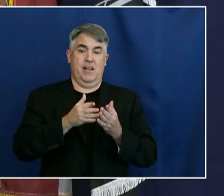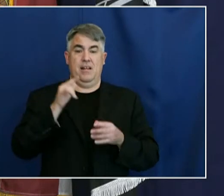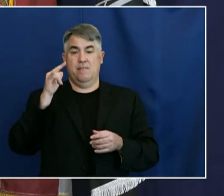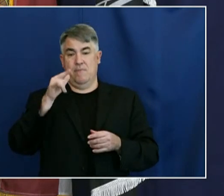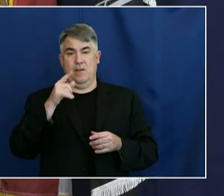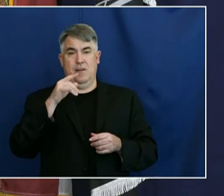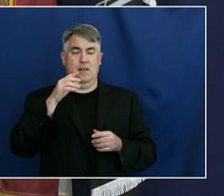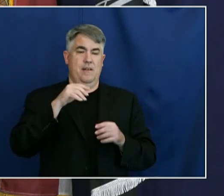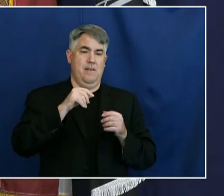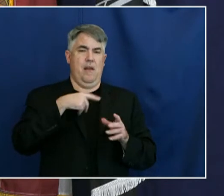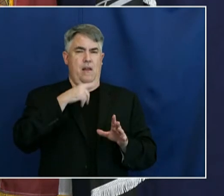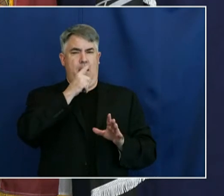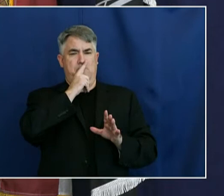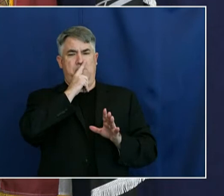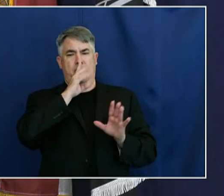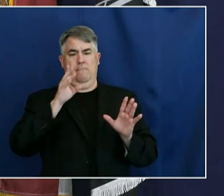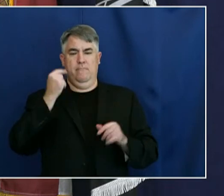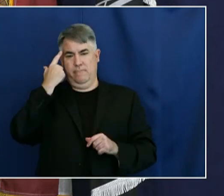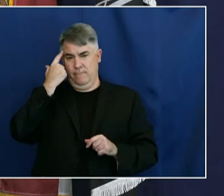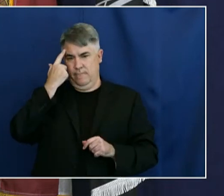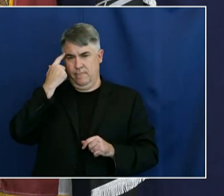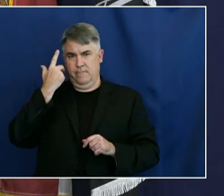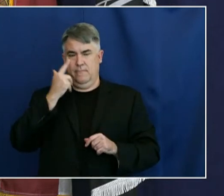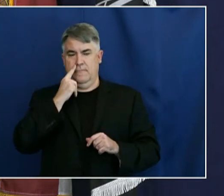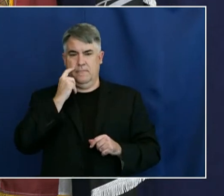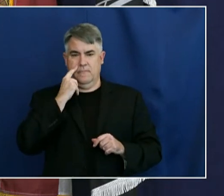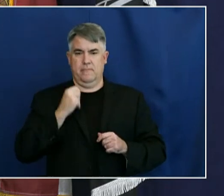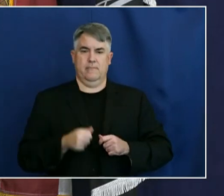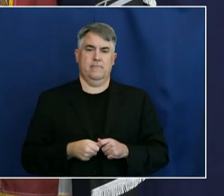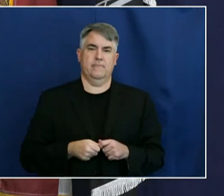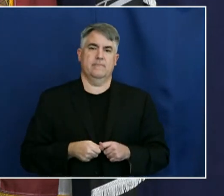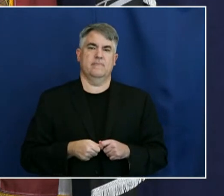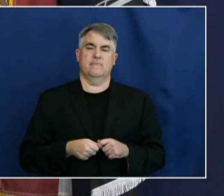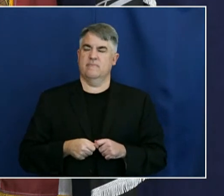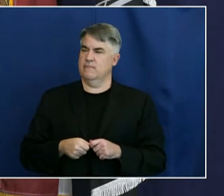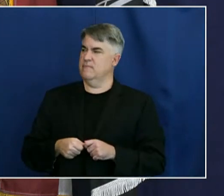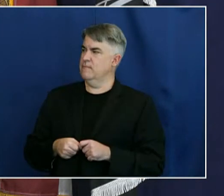contact tracing for San Diego County residents who were exposed.